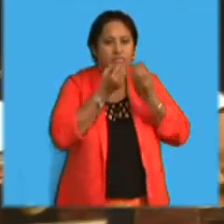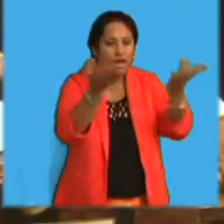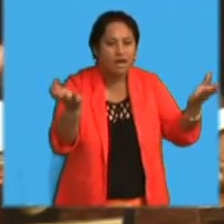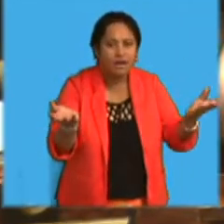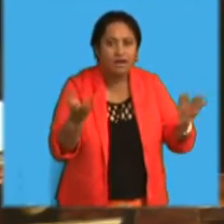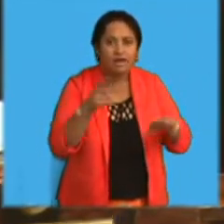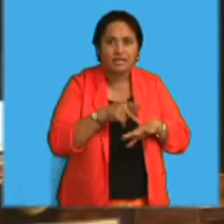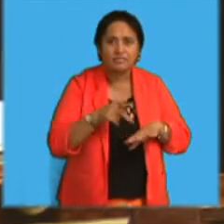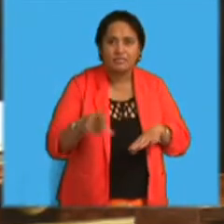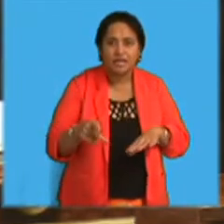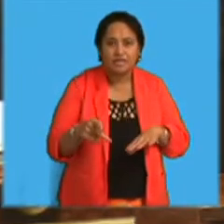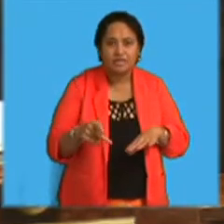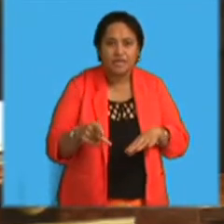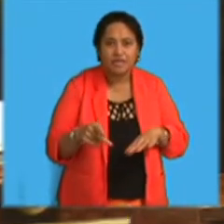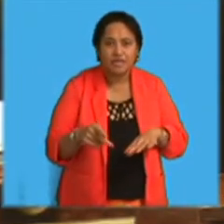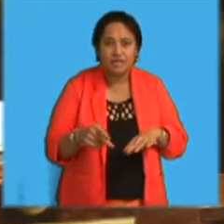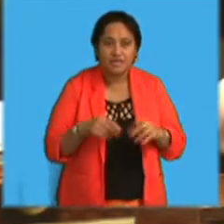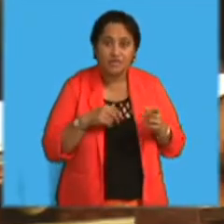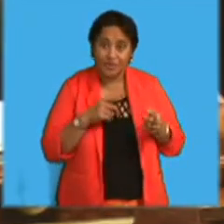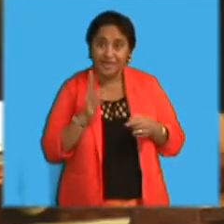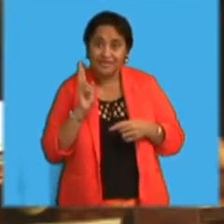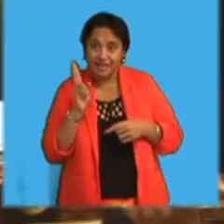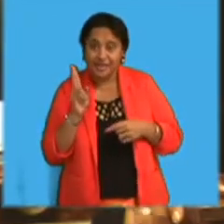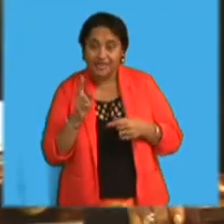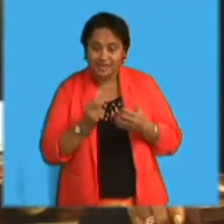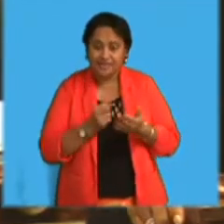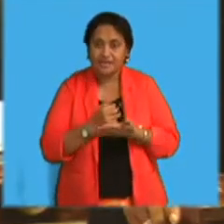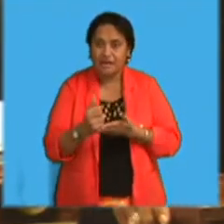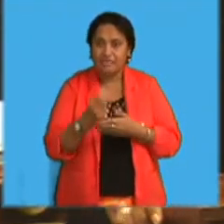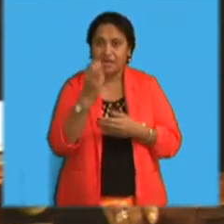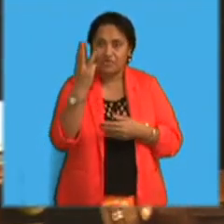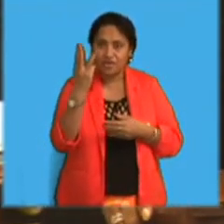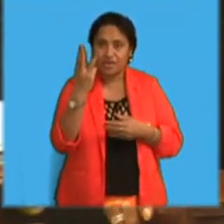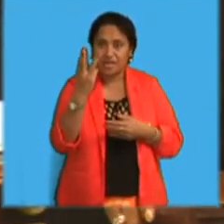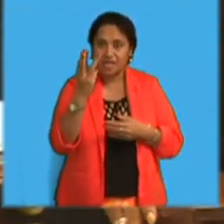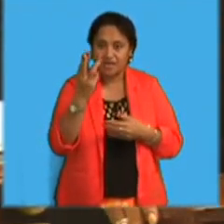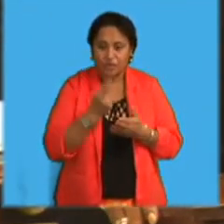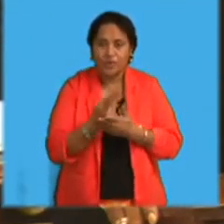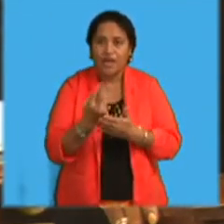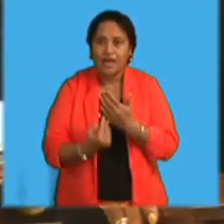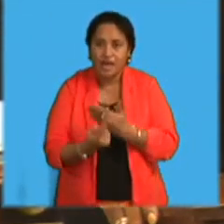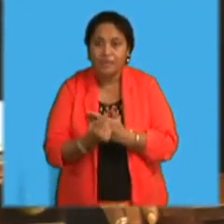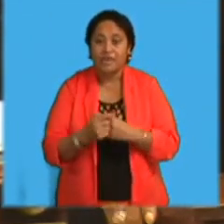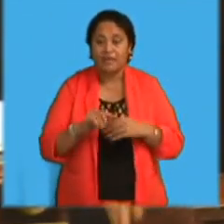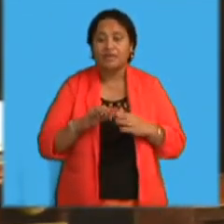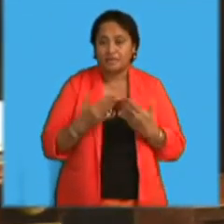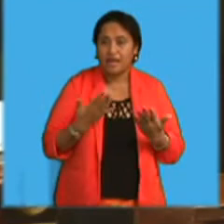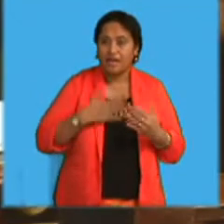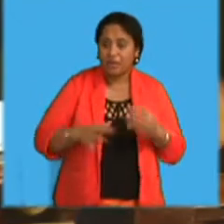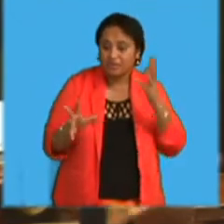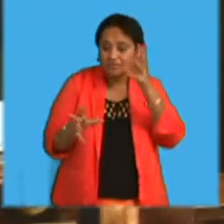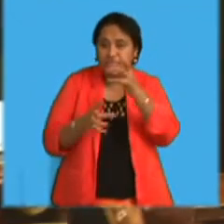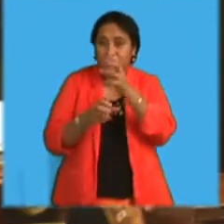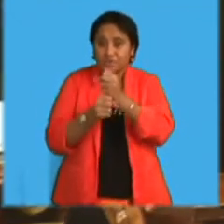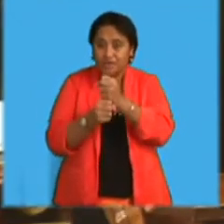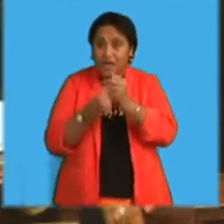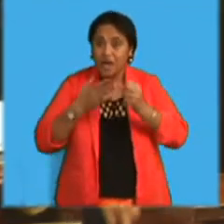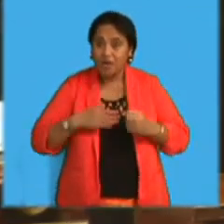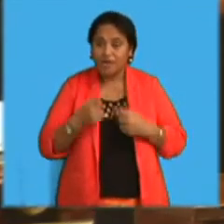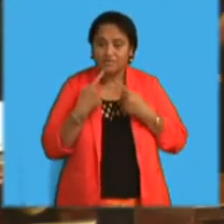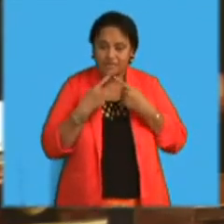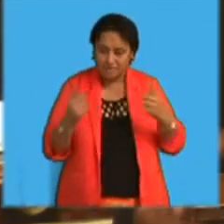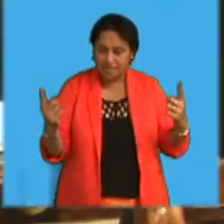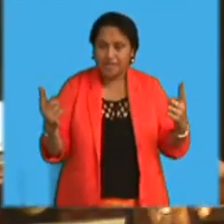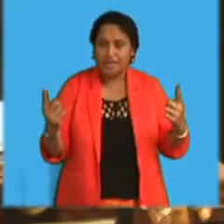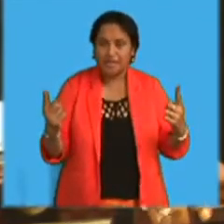again, Madam Speaker, reality check number 3. Madam Speaker, I would like to finish, Madam Speaker, by making this statement.